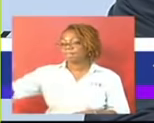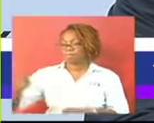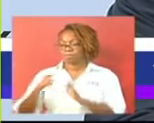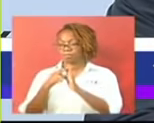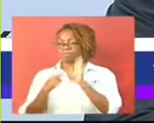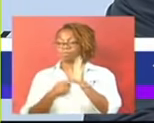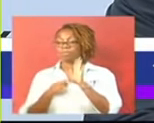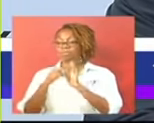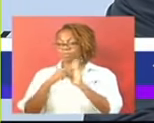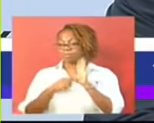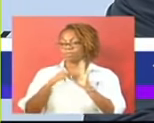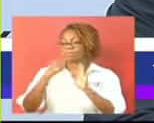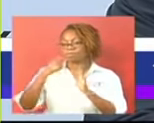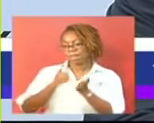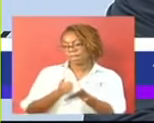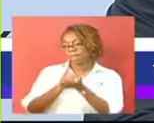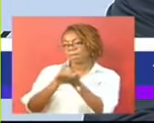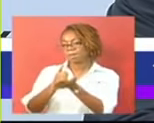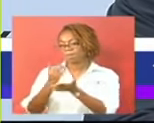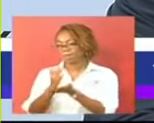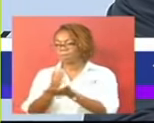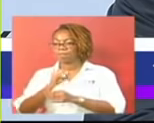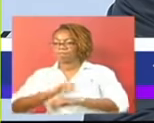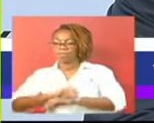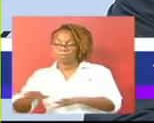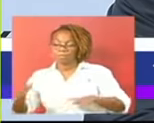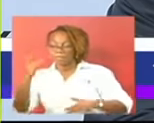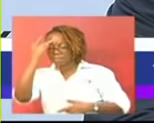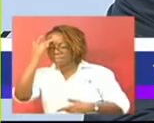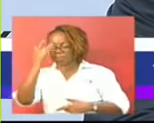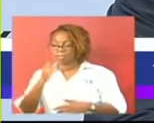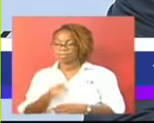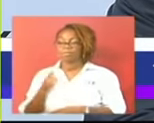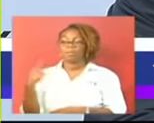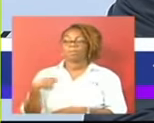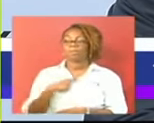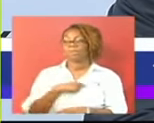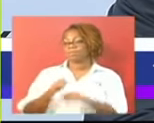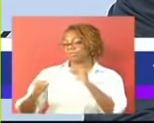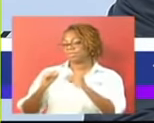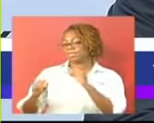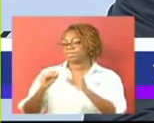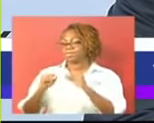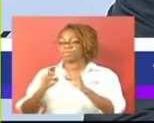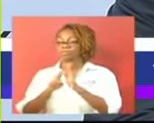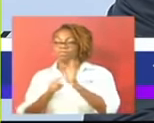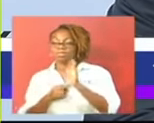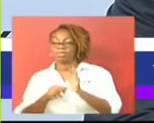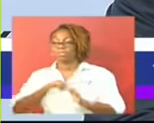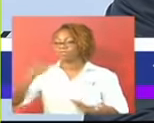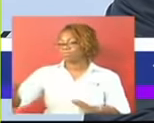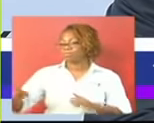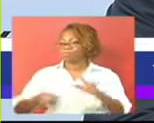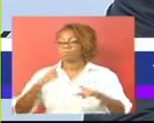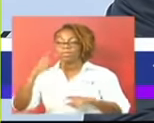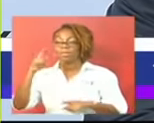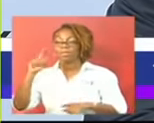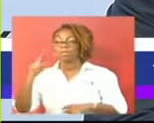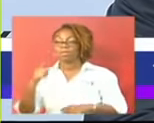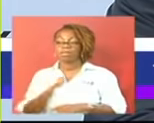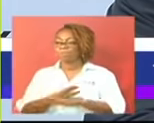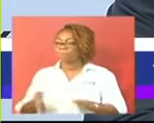importation, all of these are the things that we're putting in place to avoid both new cases and deaths. At the clinical